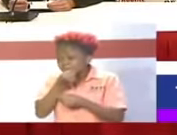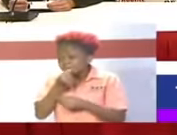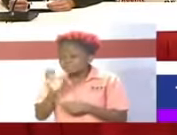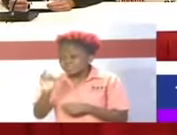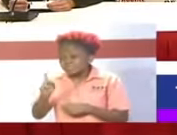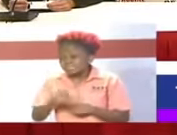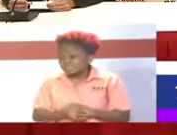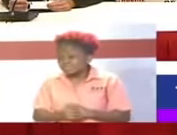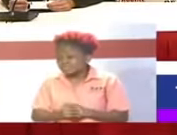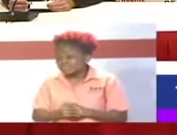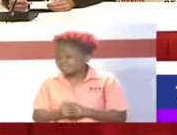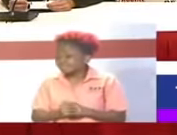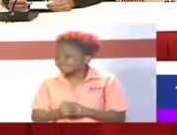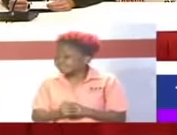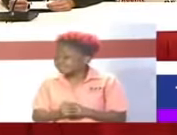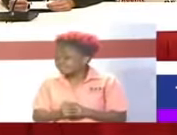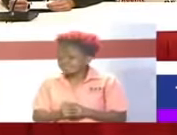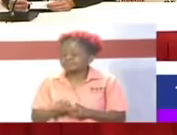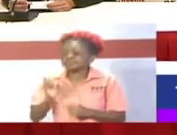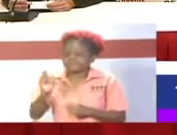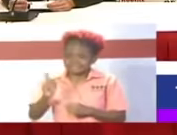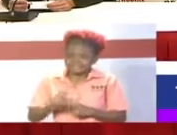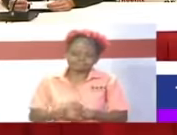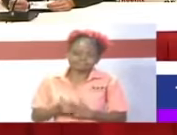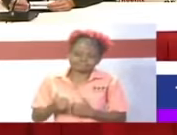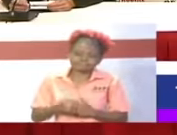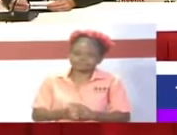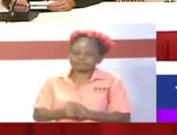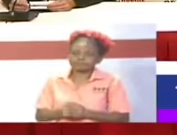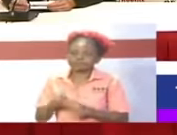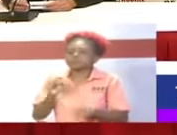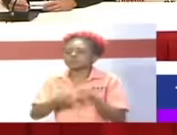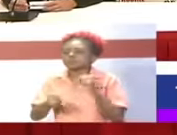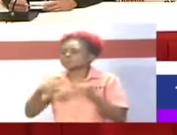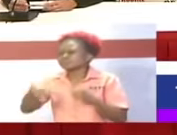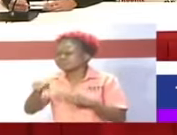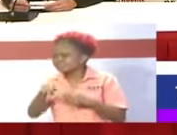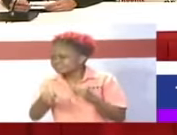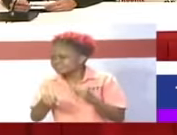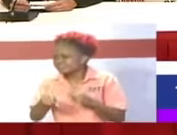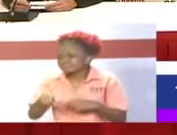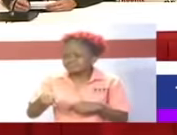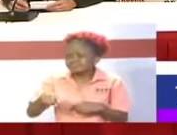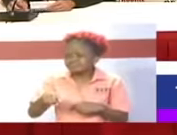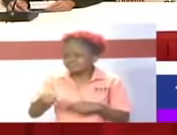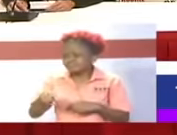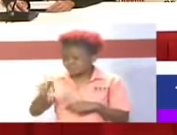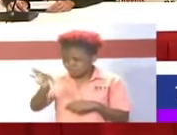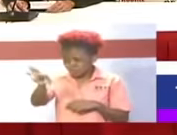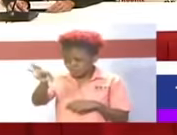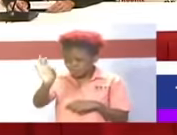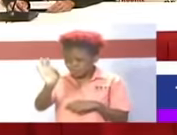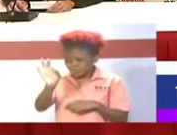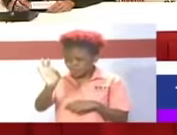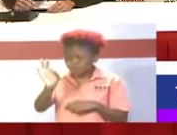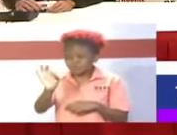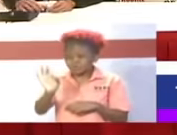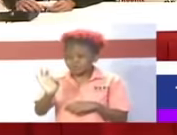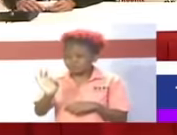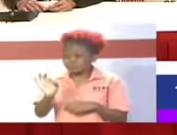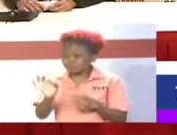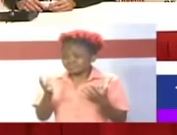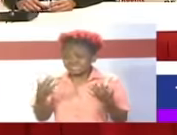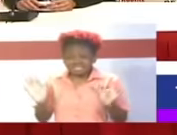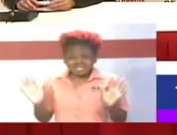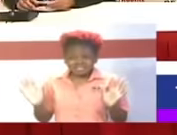Okay. All right, so we can go across to, I think that's it for today.